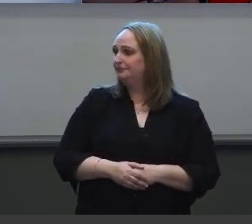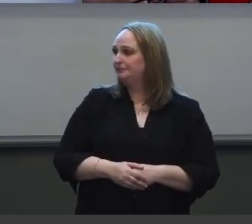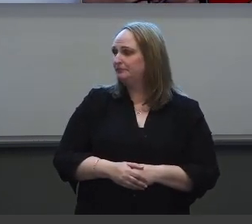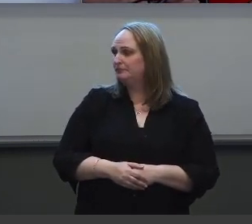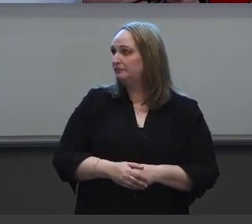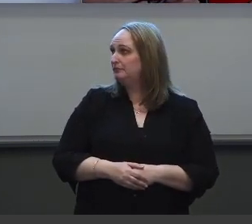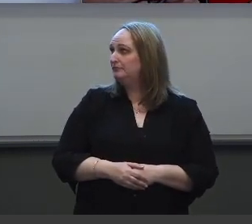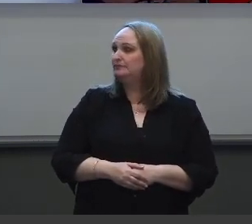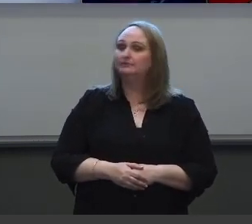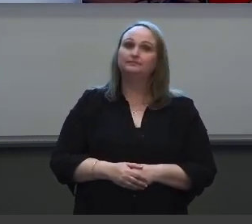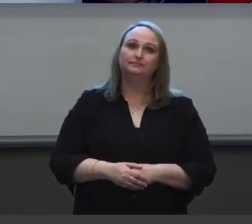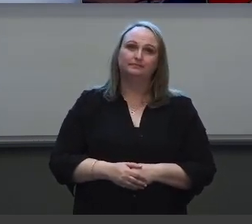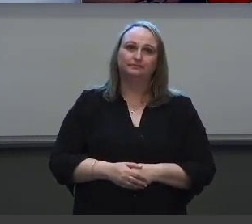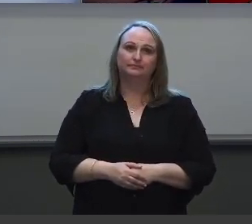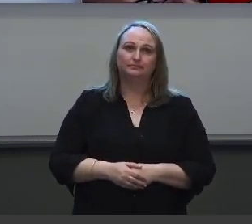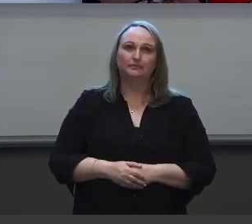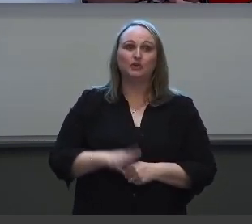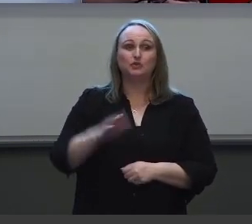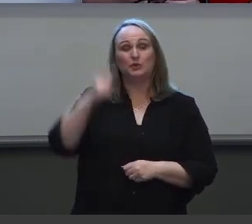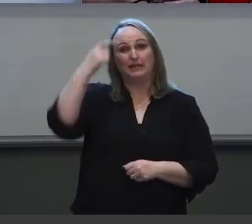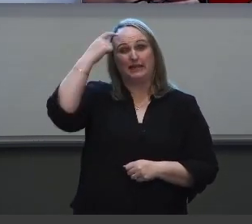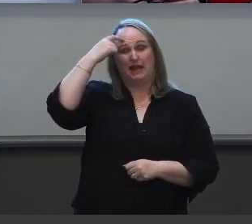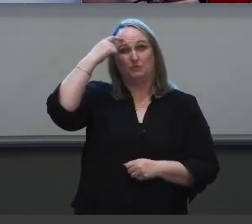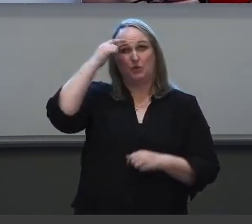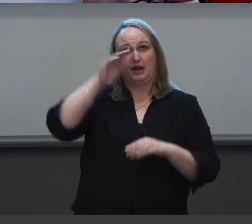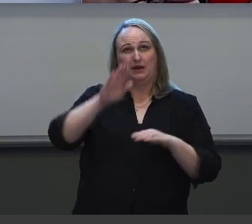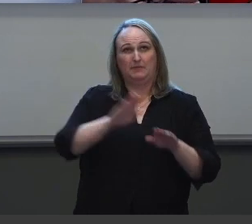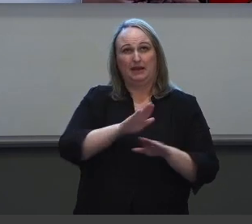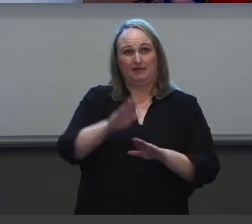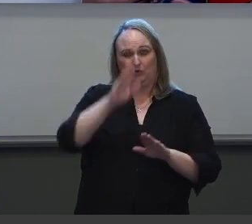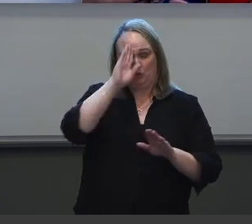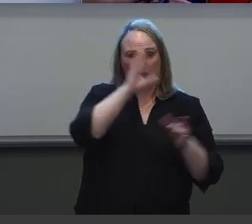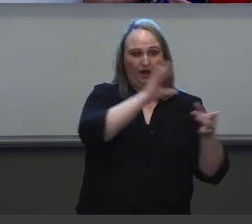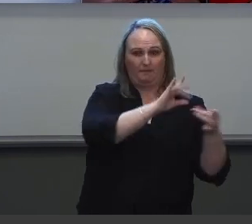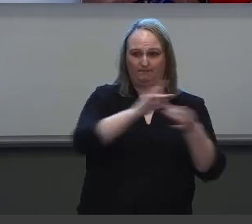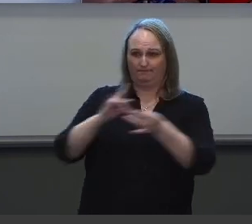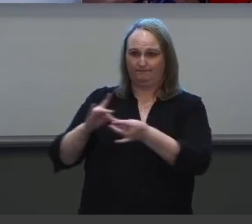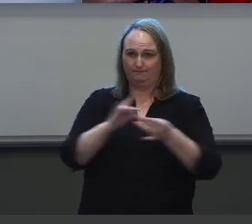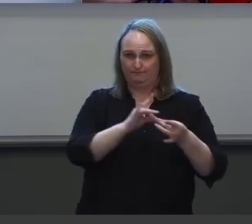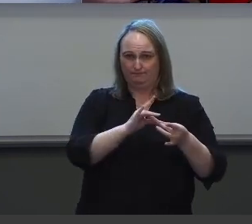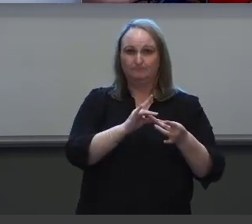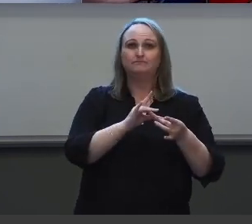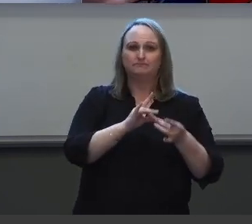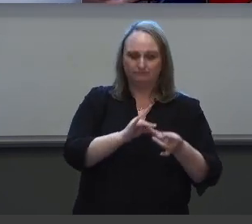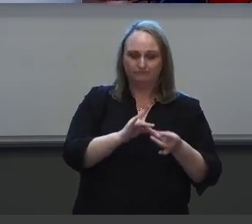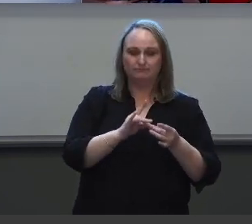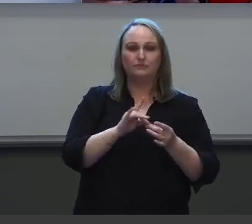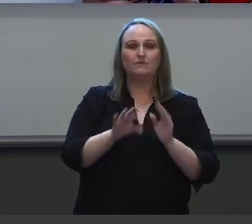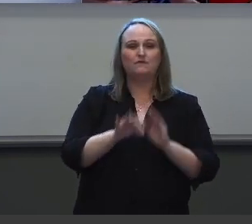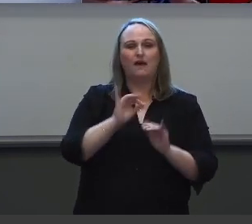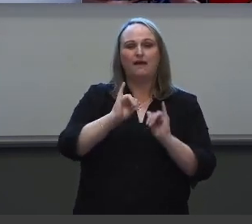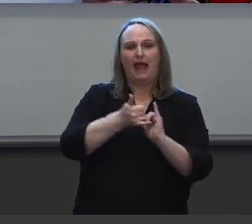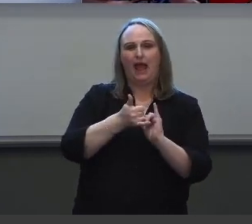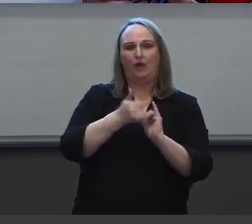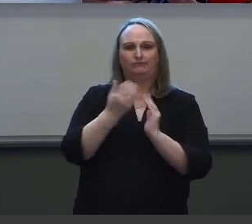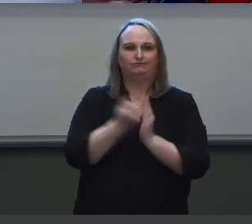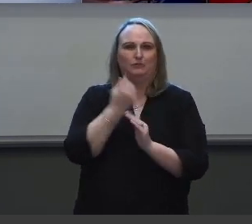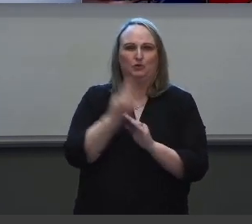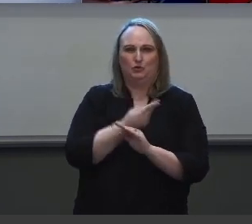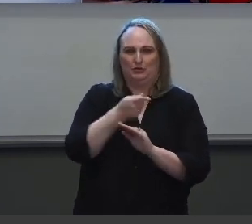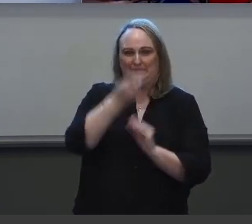So knowing that these brain behavior interactions exist, we can now try to find ways to leverage this